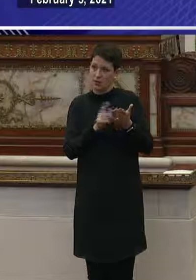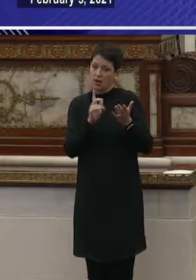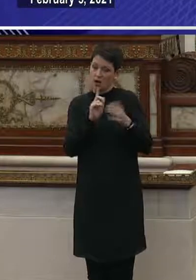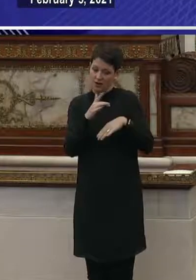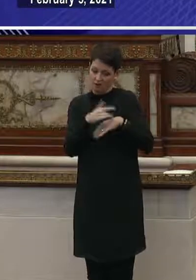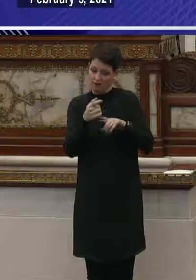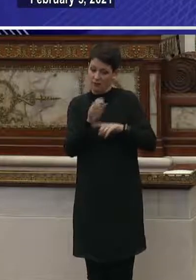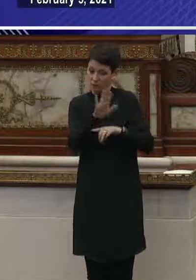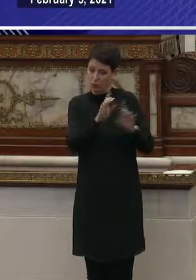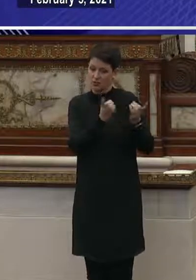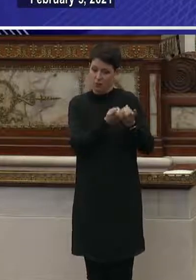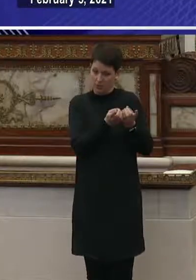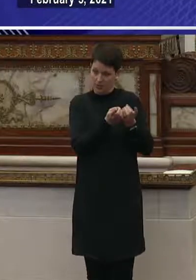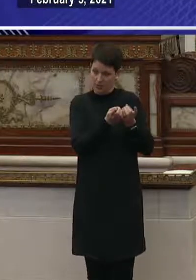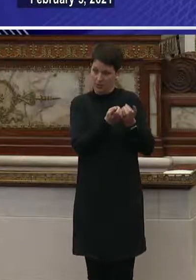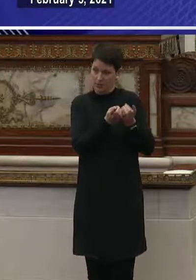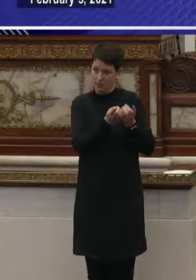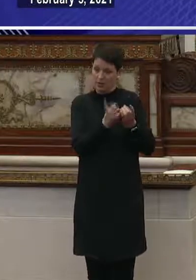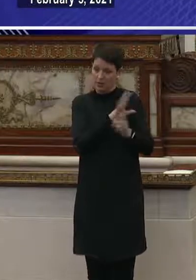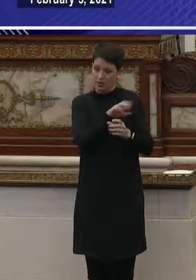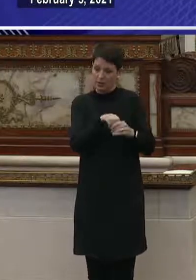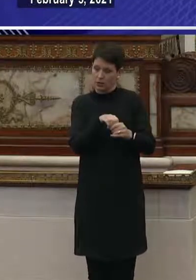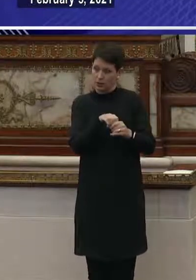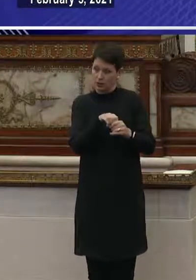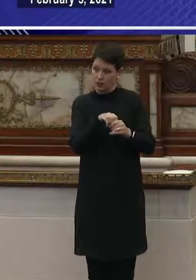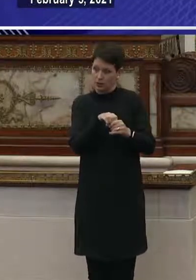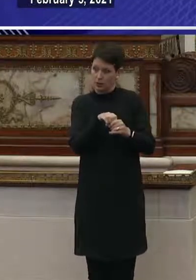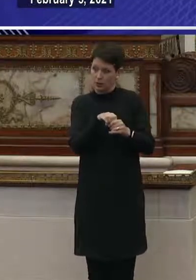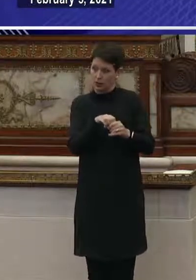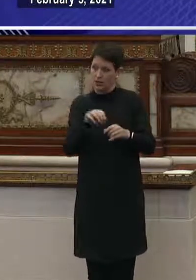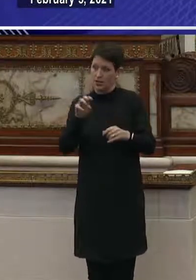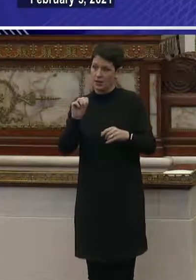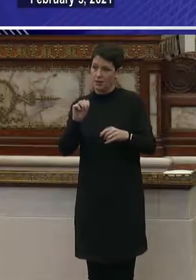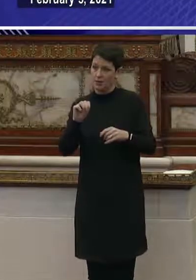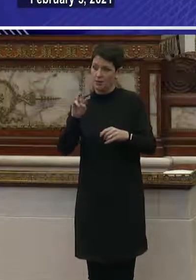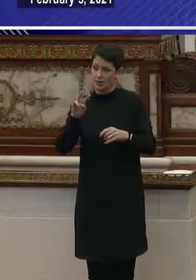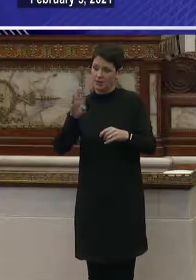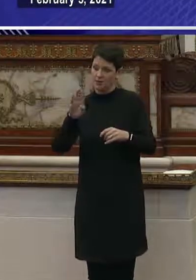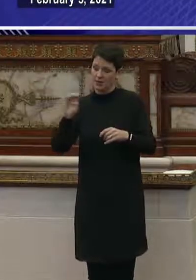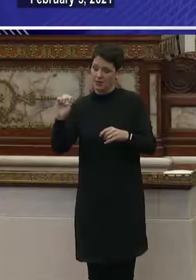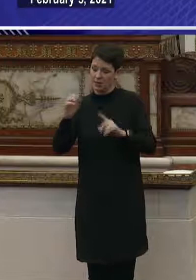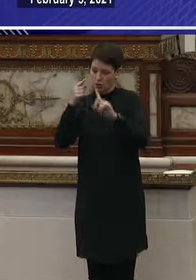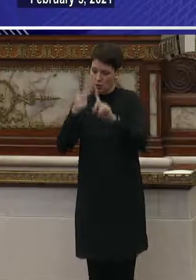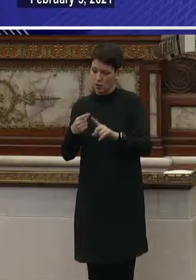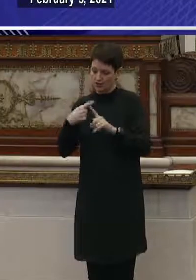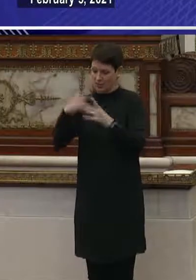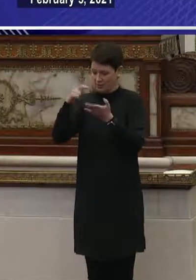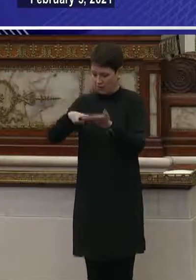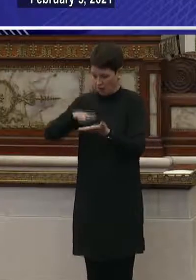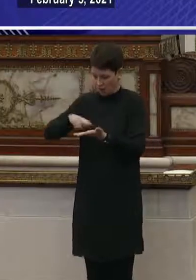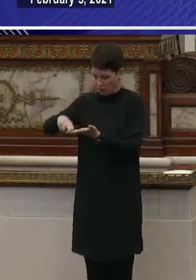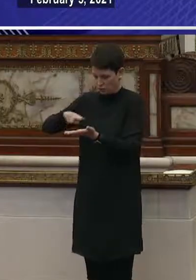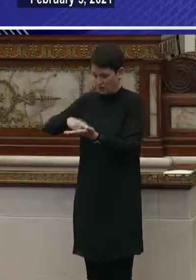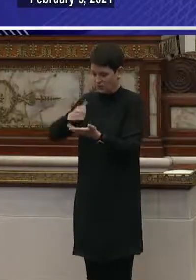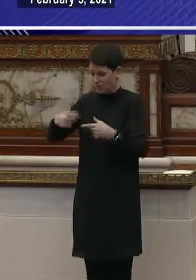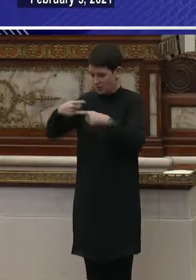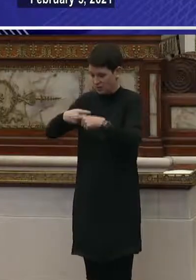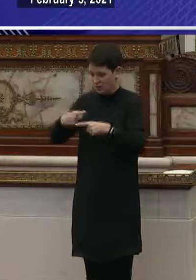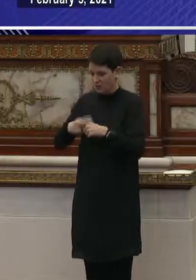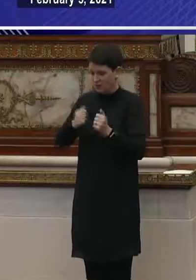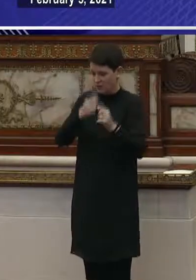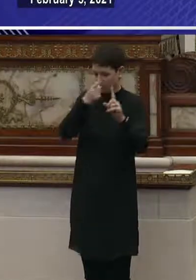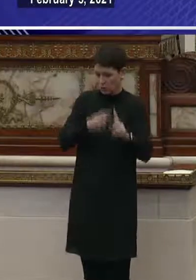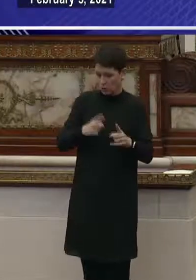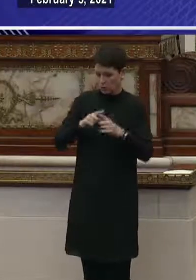from your department, including all the MWBE goals of each of those contracts, and if there's any discrepancies from the goal